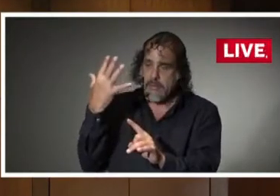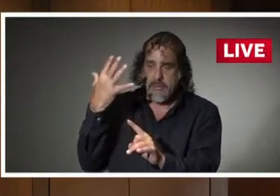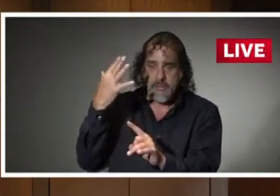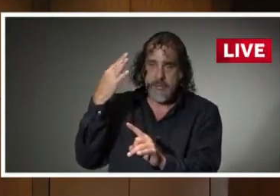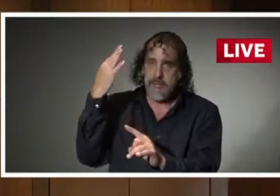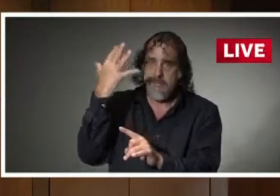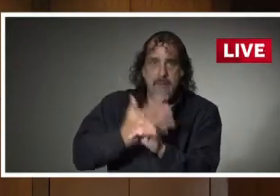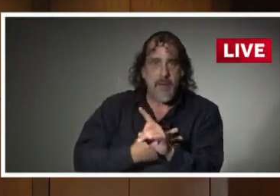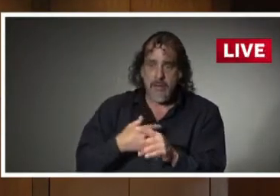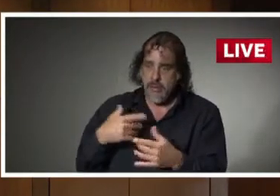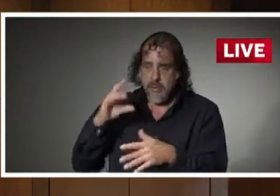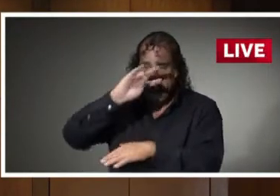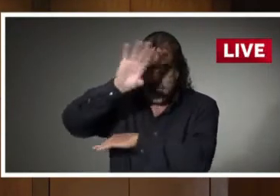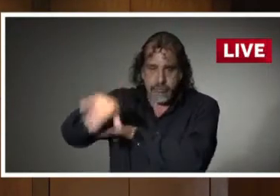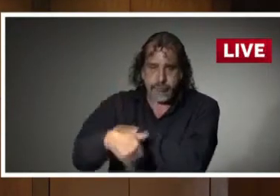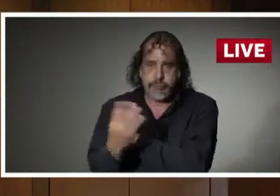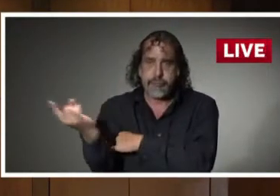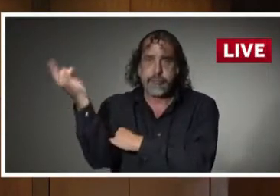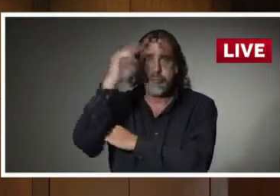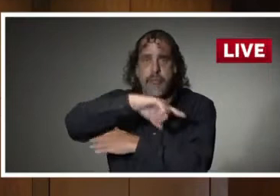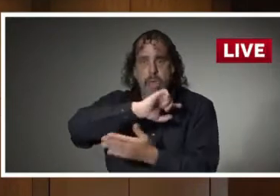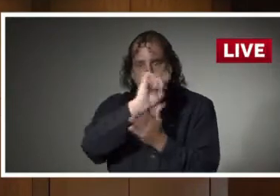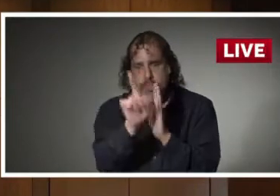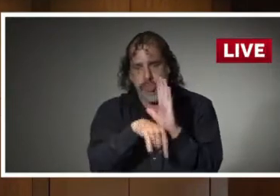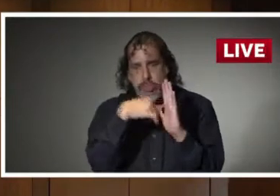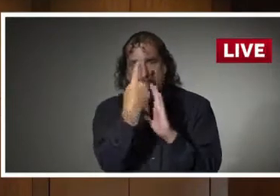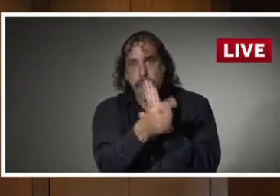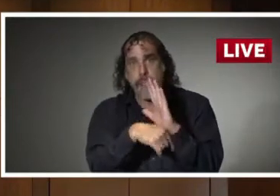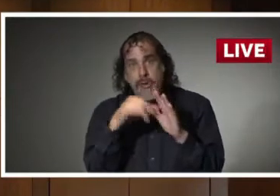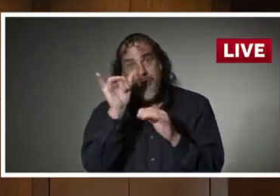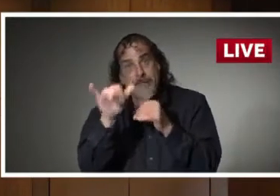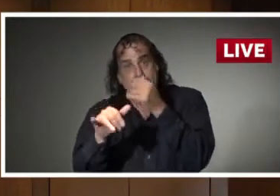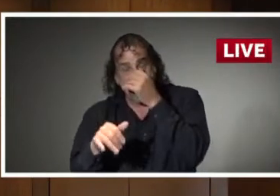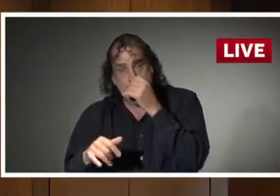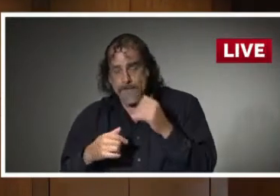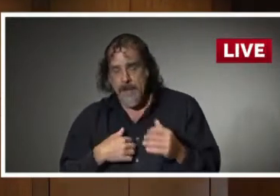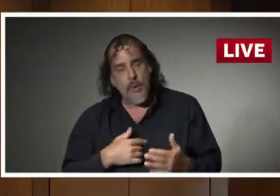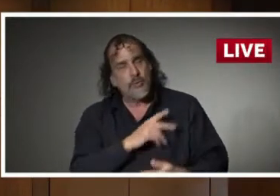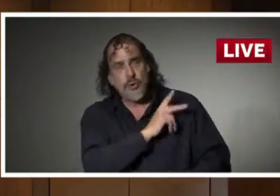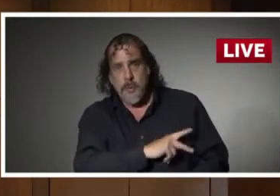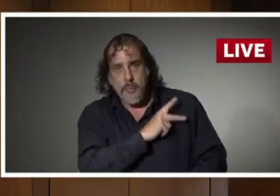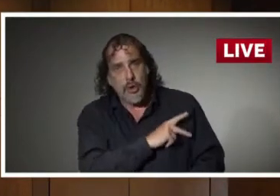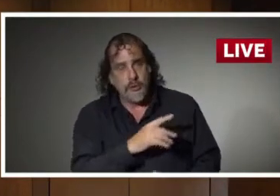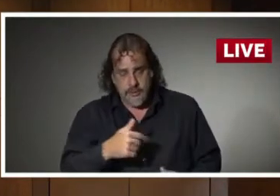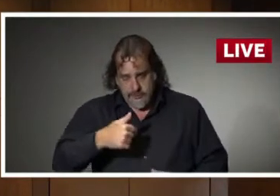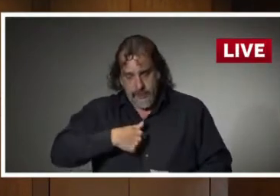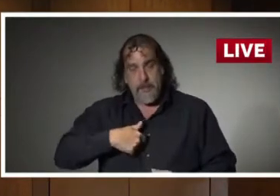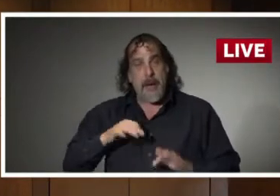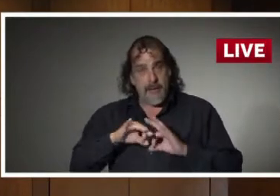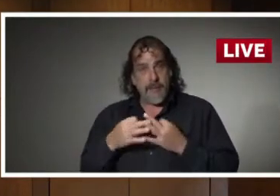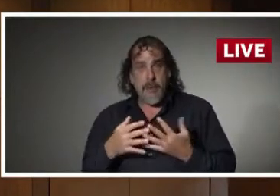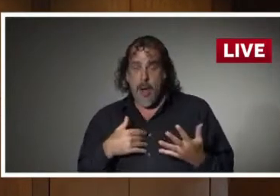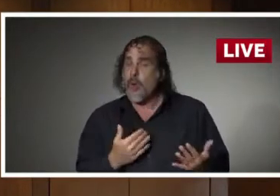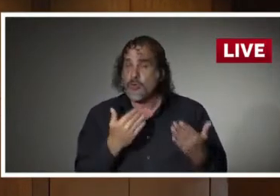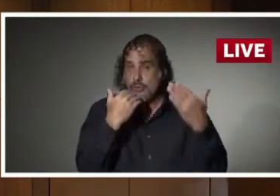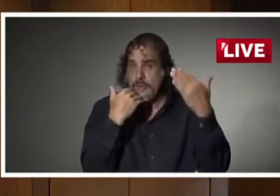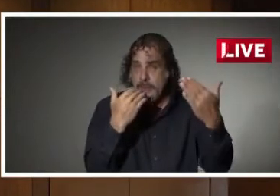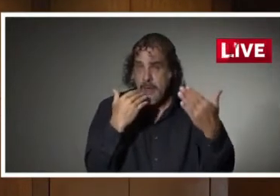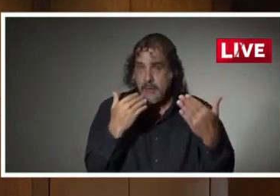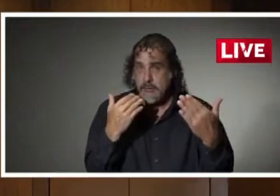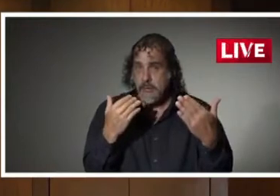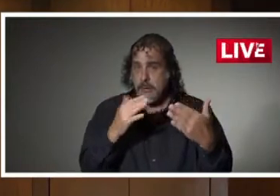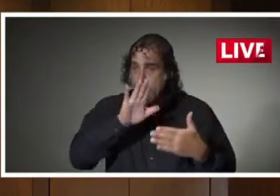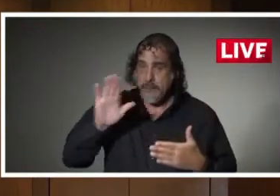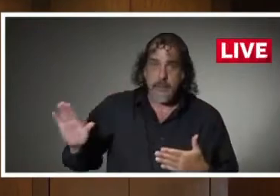really true dedicated public servants and dedicated Mississippians. And I want to personally, on behalf of my family, thank the members